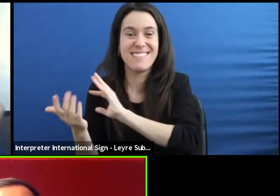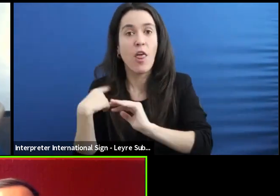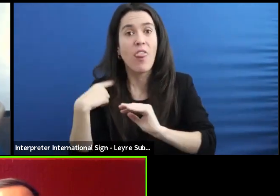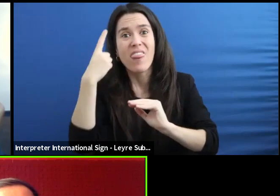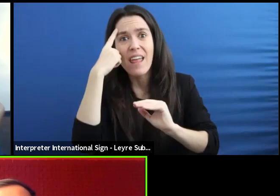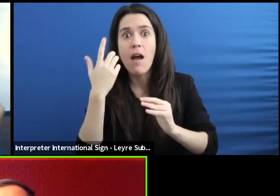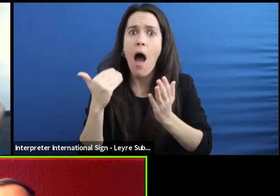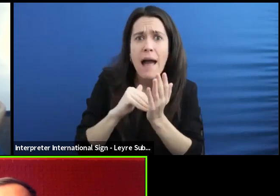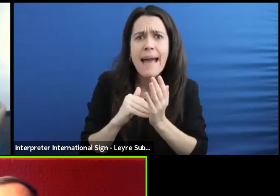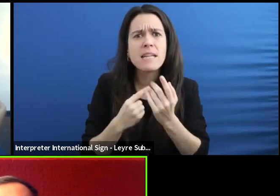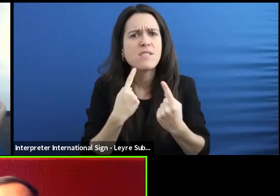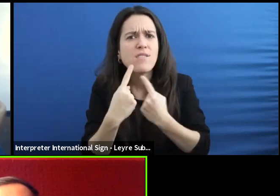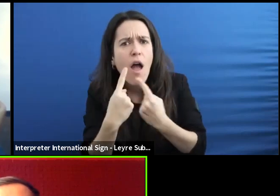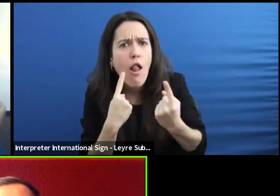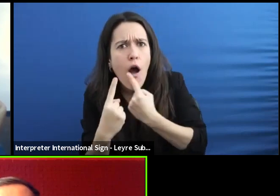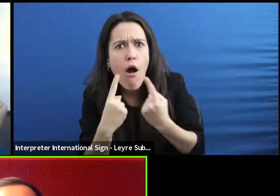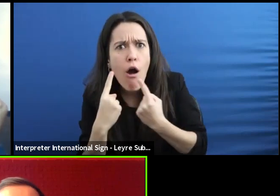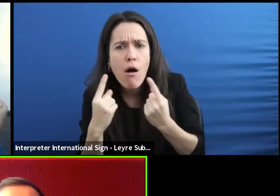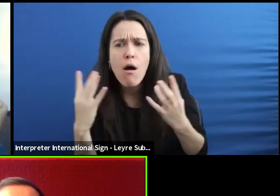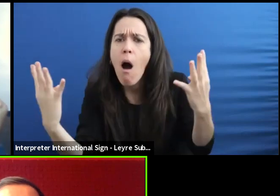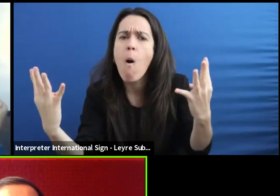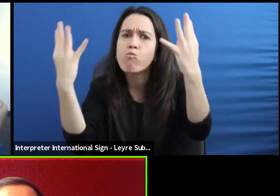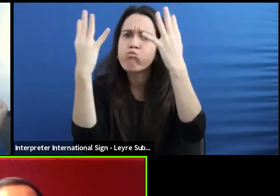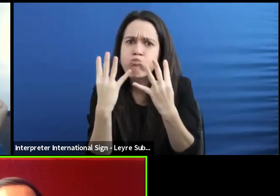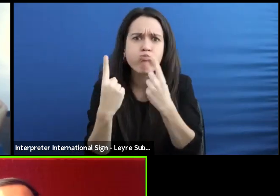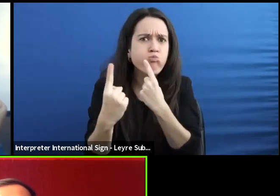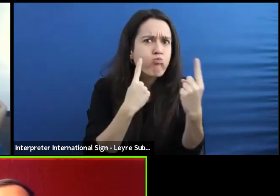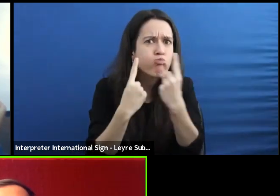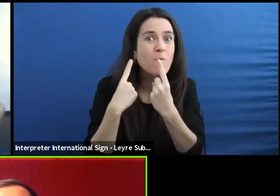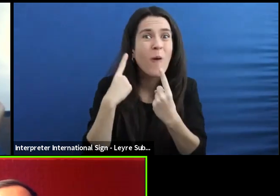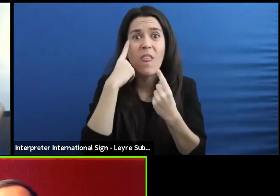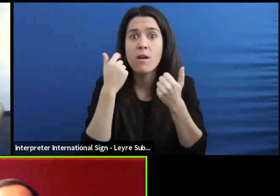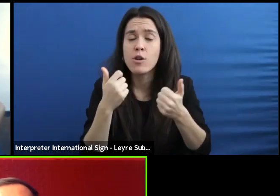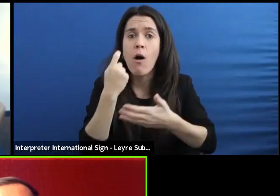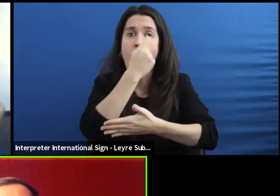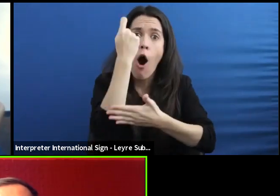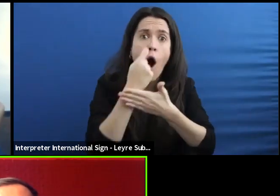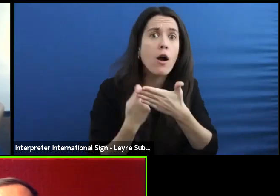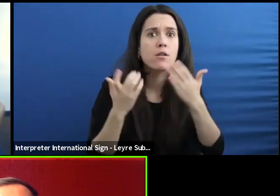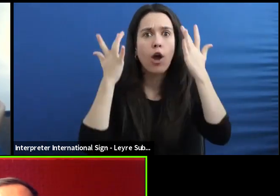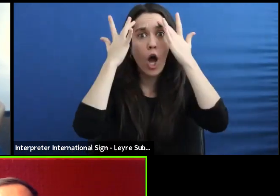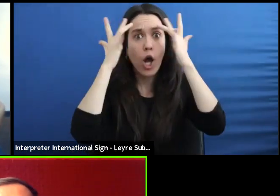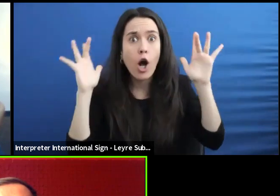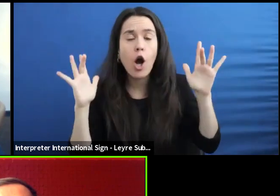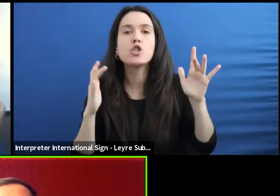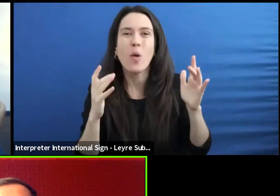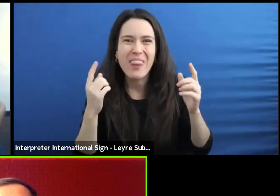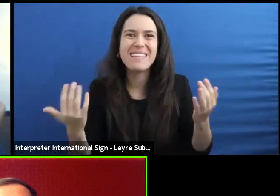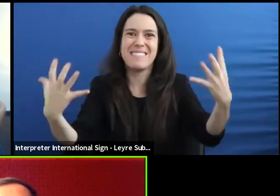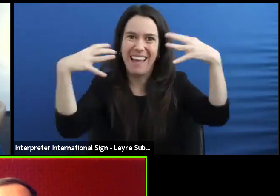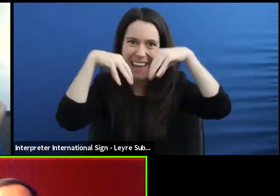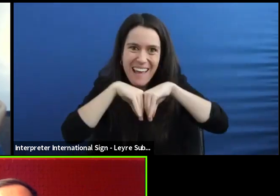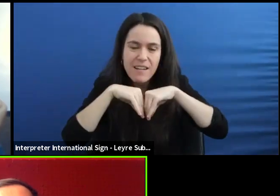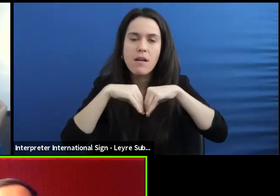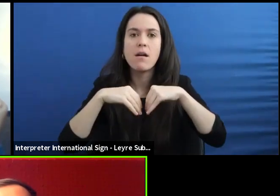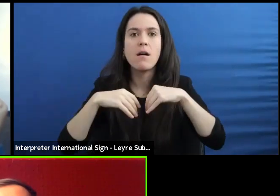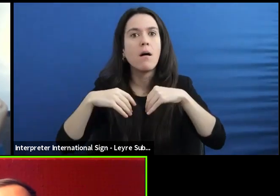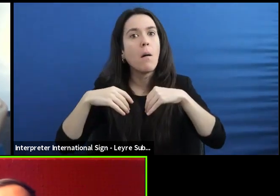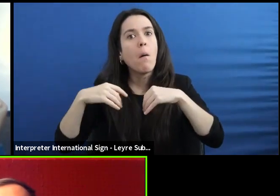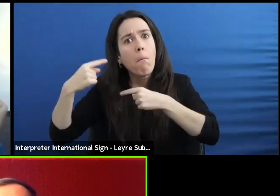again, I think it's crucially important that in this sense, artists and cultural institutions get involved in the dialogue with policymakers as well,